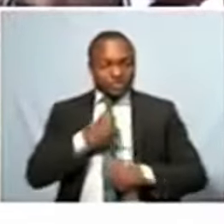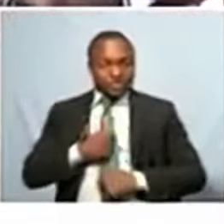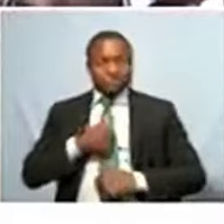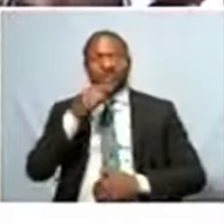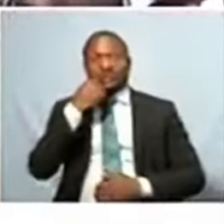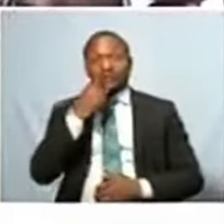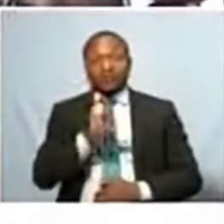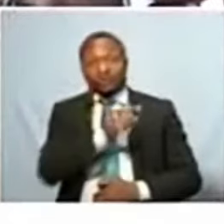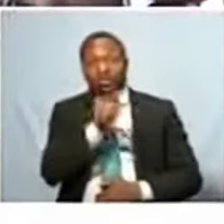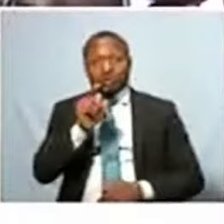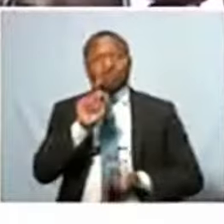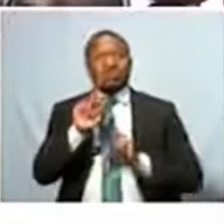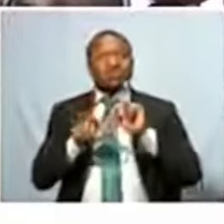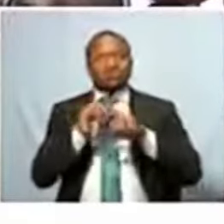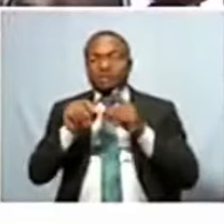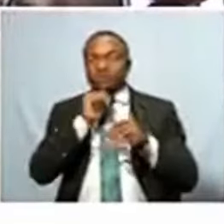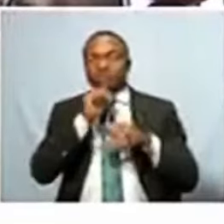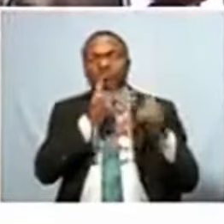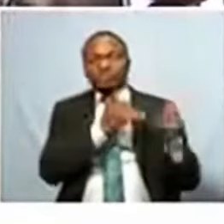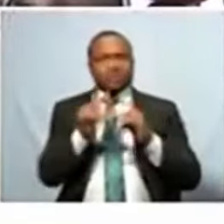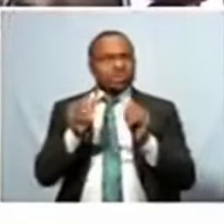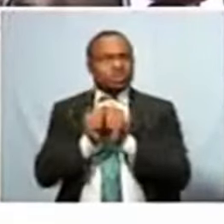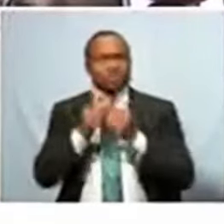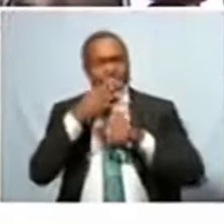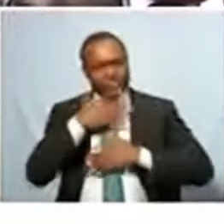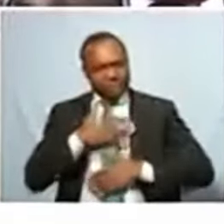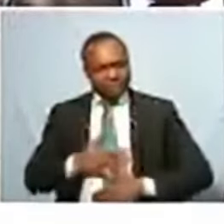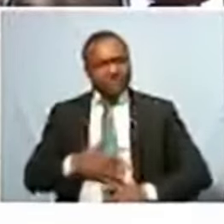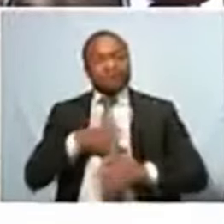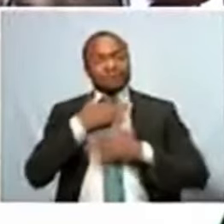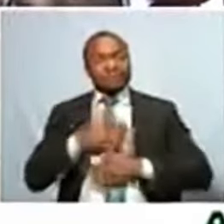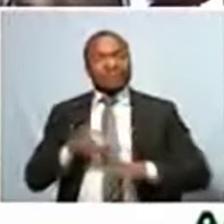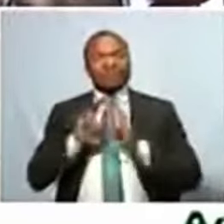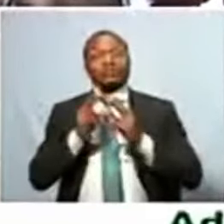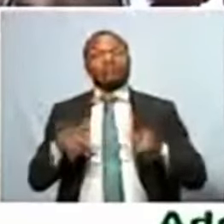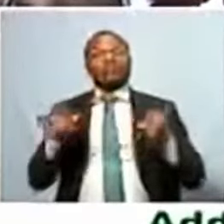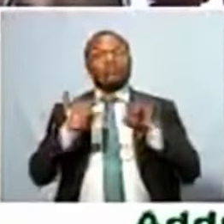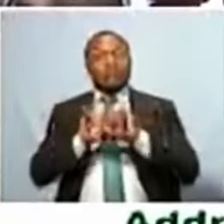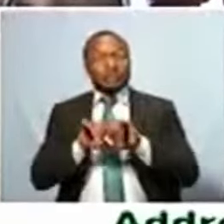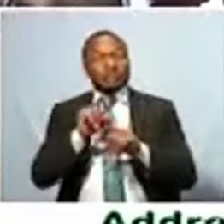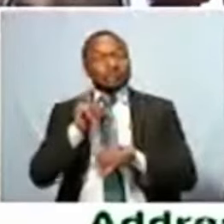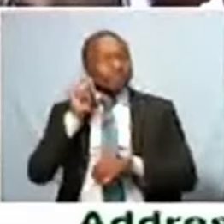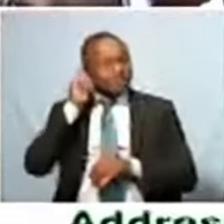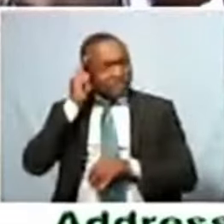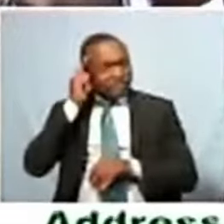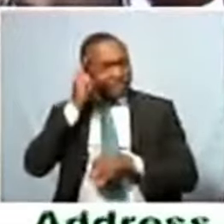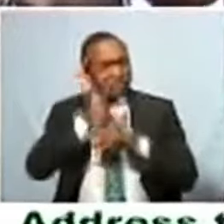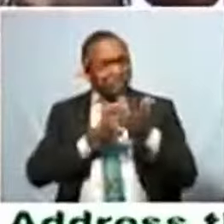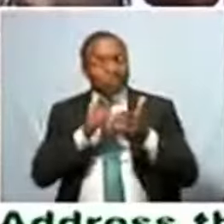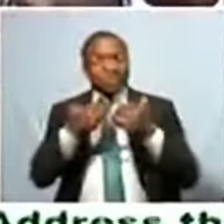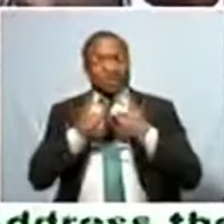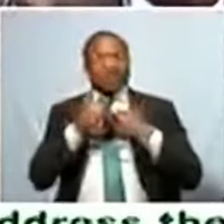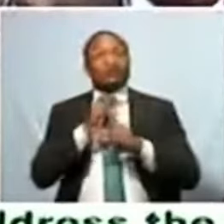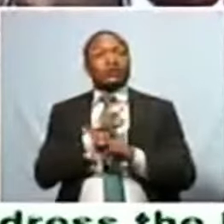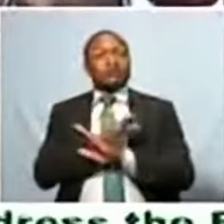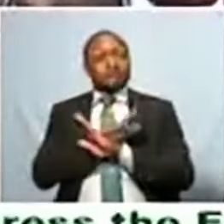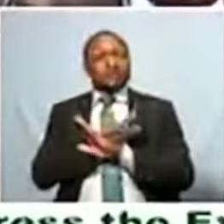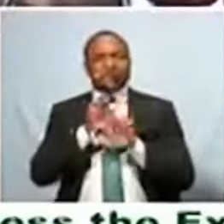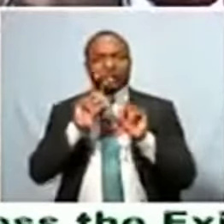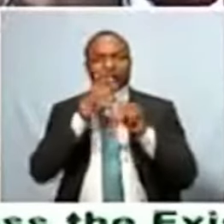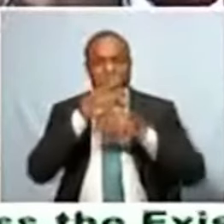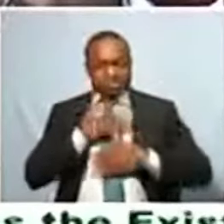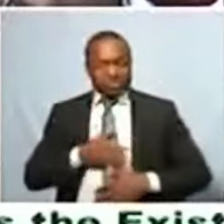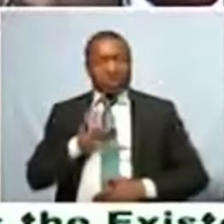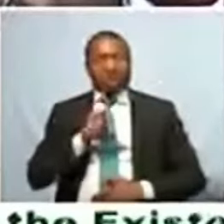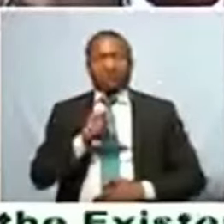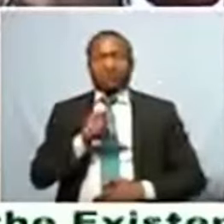says, you people, don't play with peace. Peace is important. You think that what you have in Zambia is no peace. You